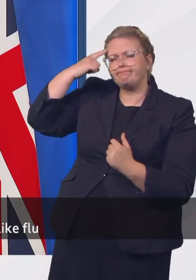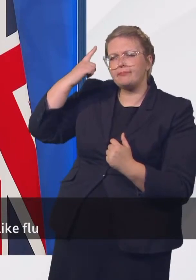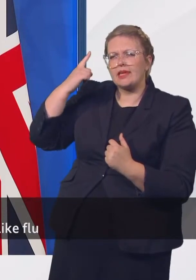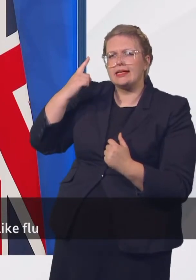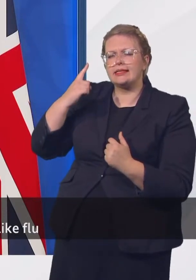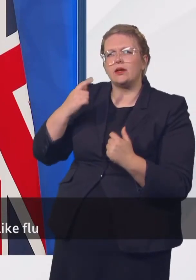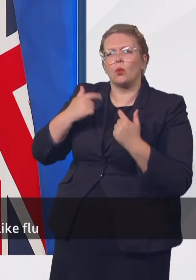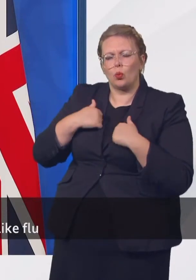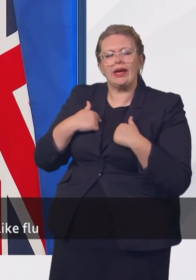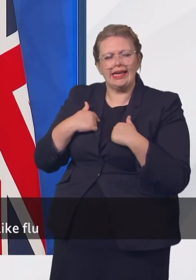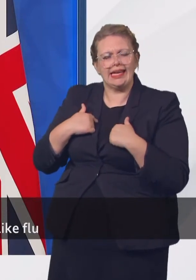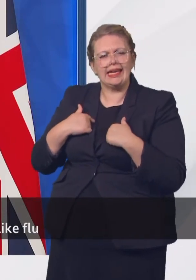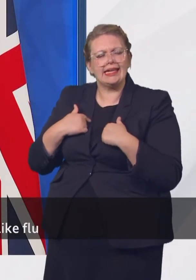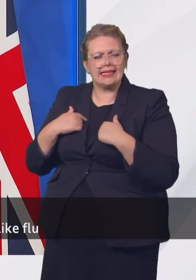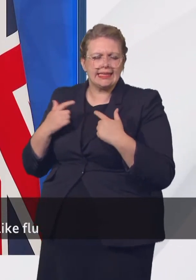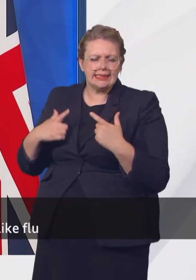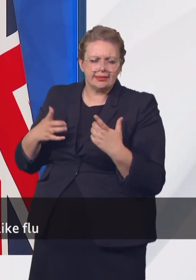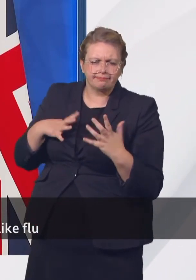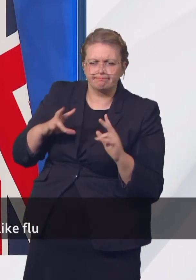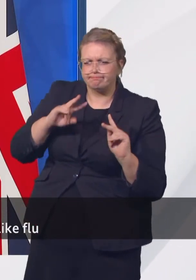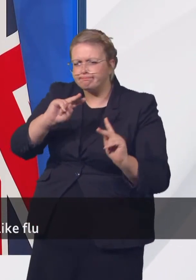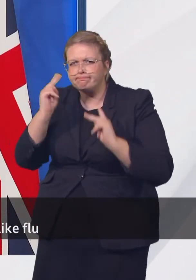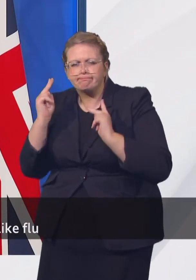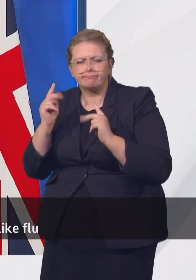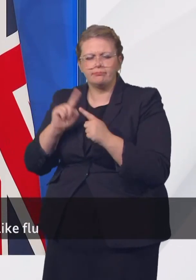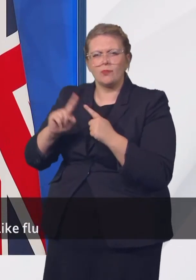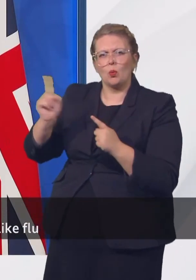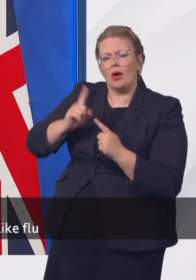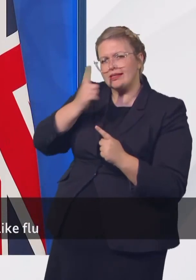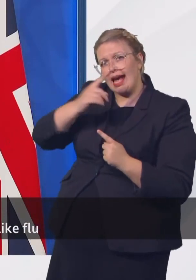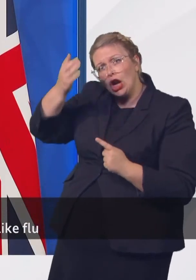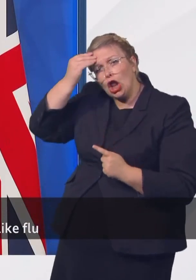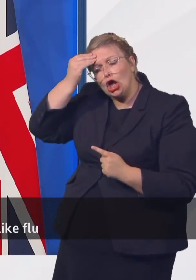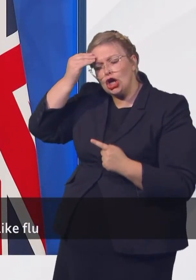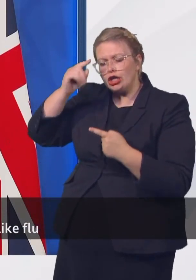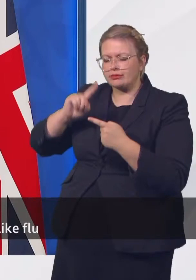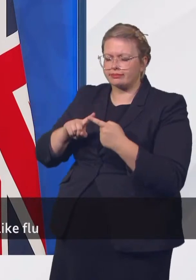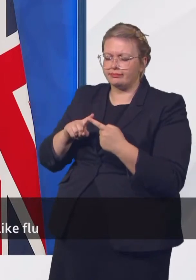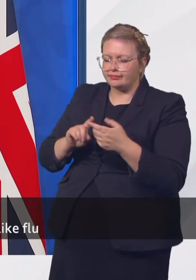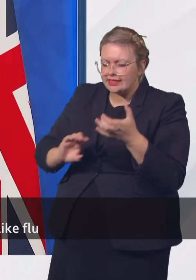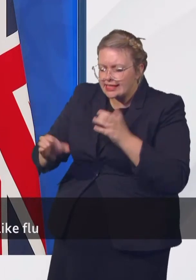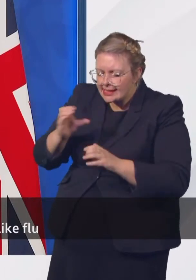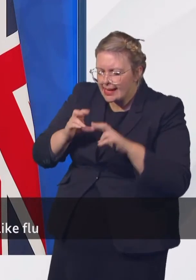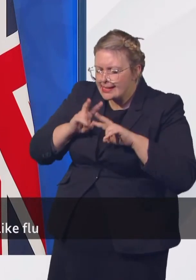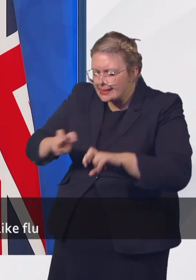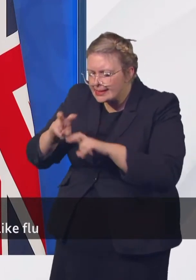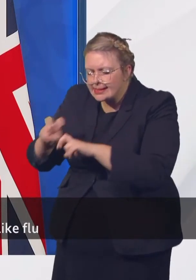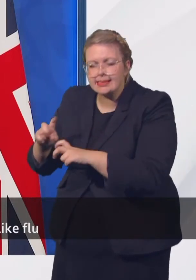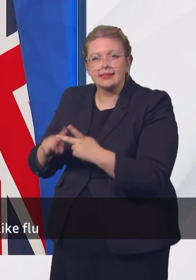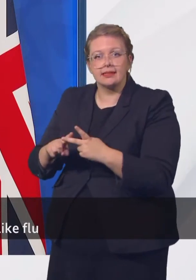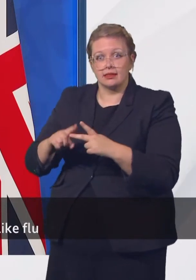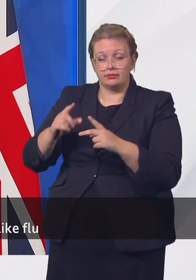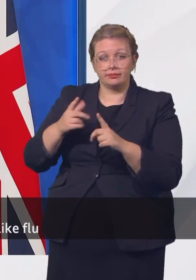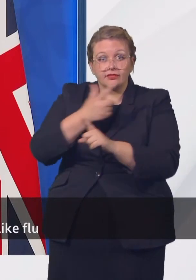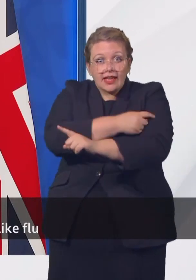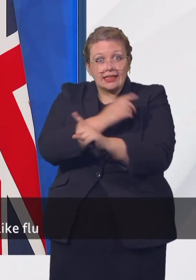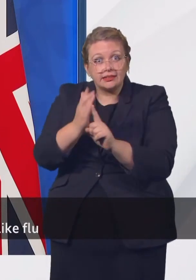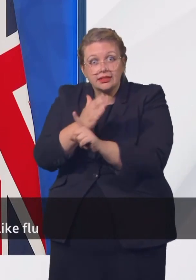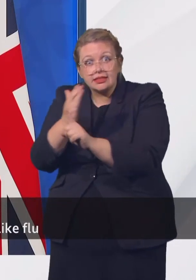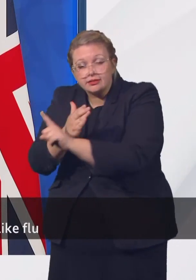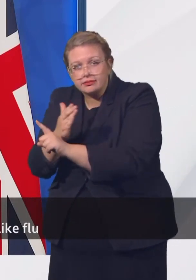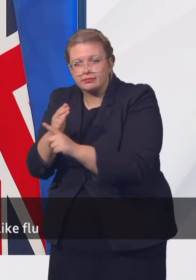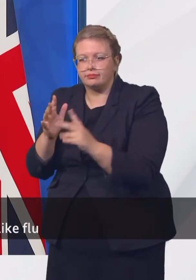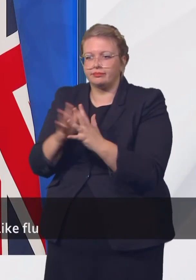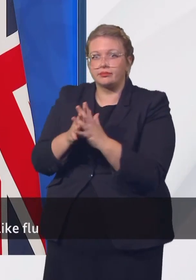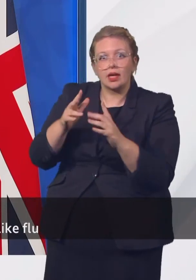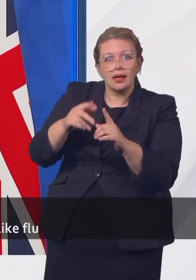constantly are seeking to learn what we can about the science, about how the rollout's working, about how we can improve policy,